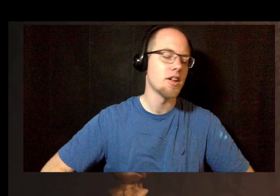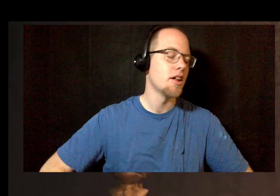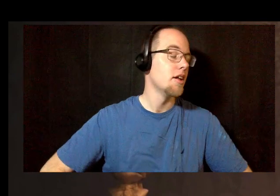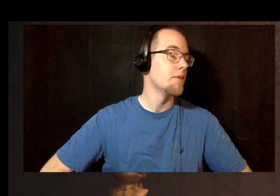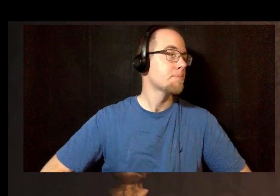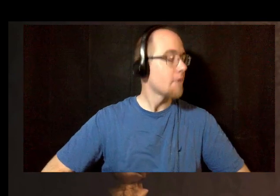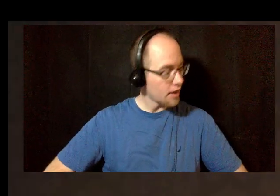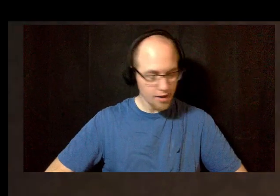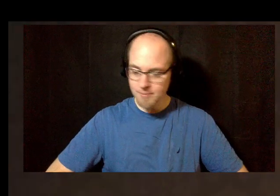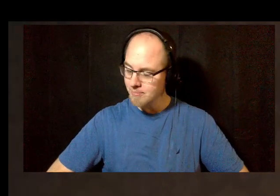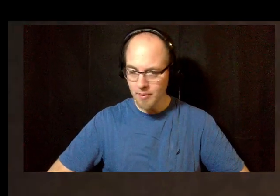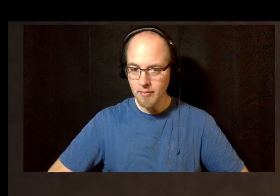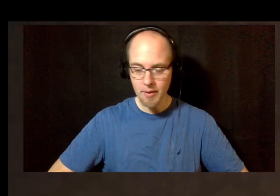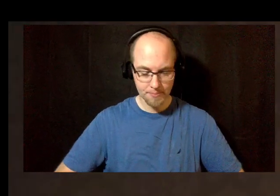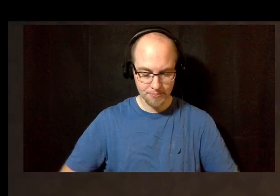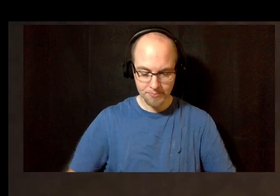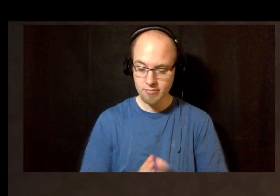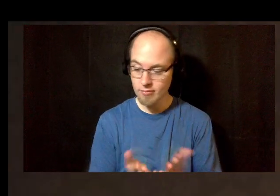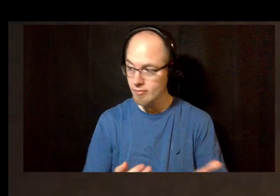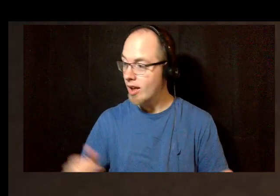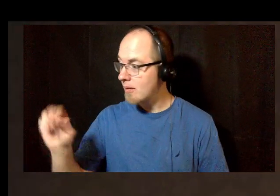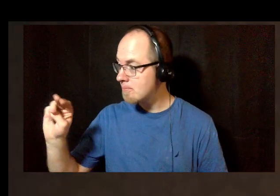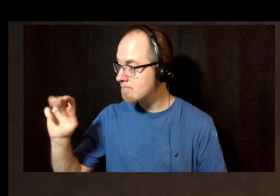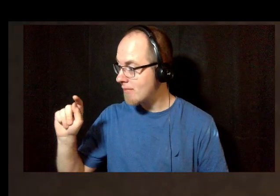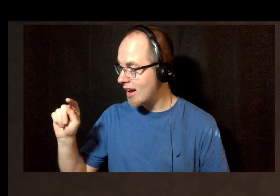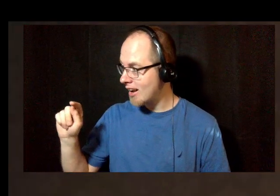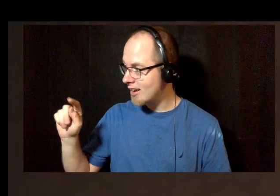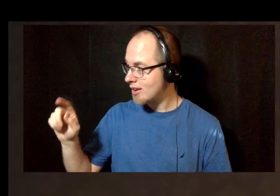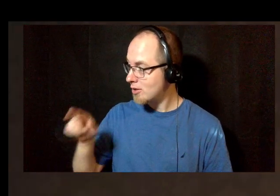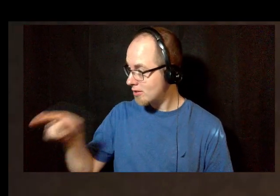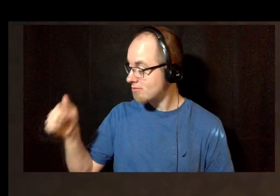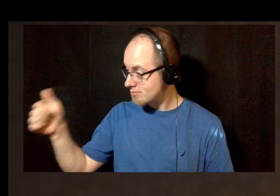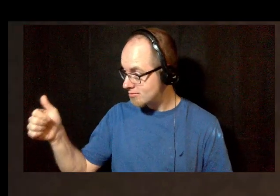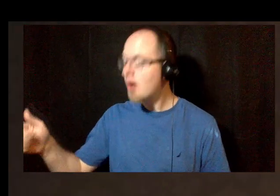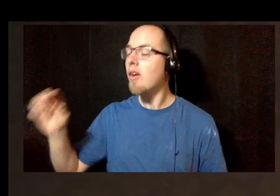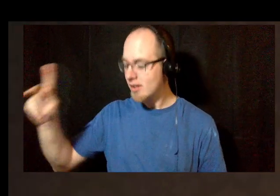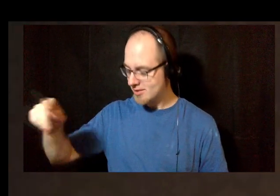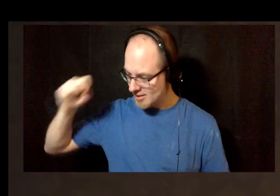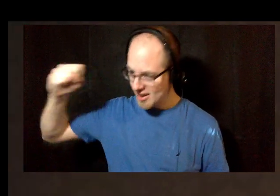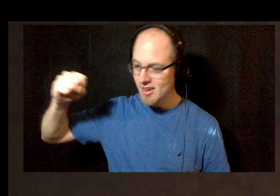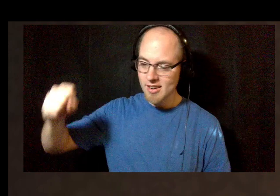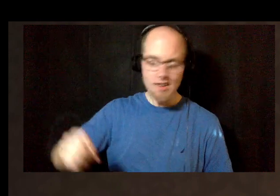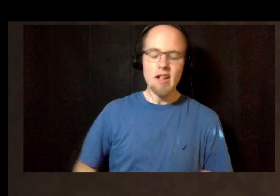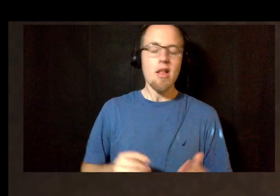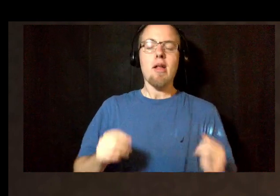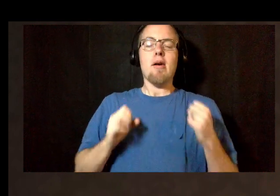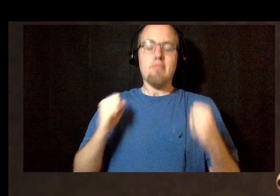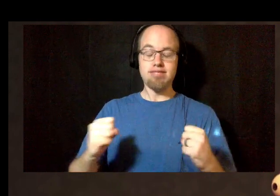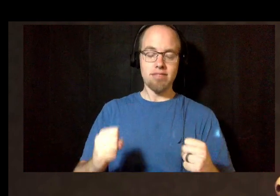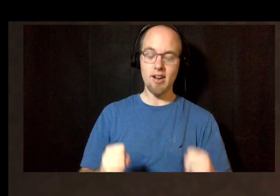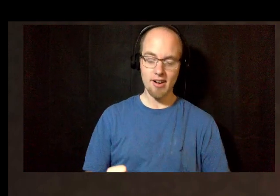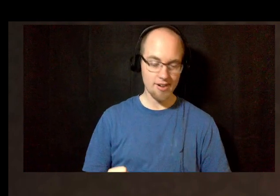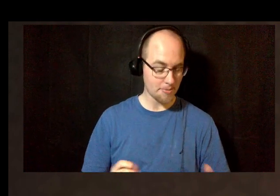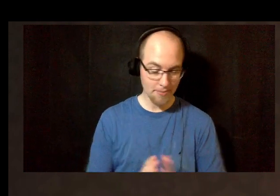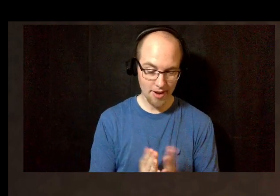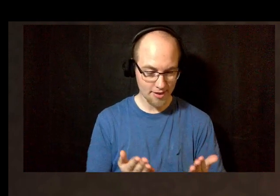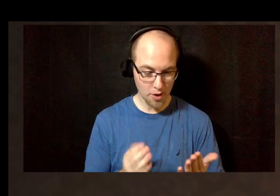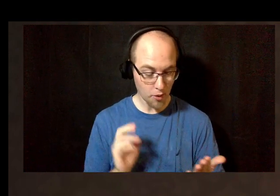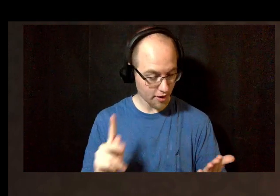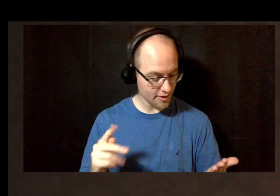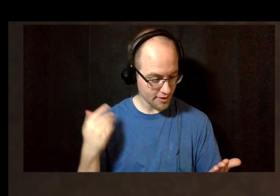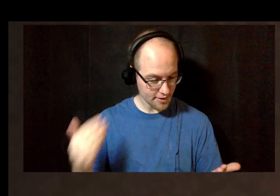Okay. You all good, Maddie? Sweet. Okay, here we go. Okay. All right, here